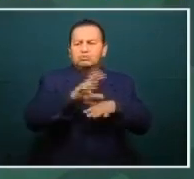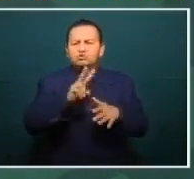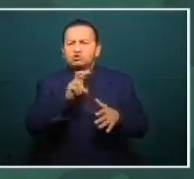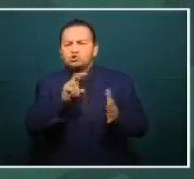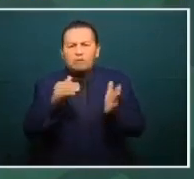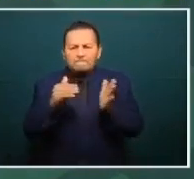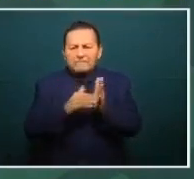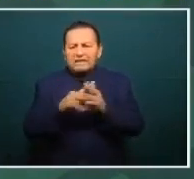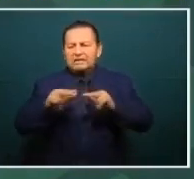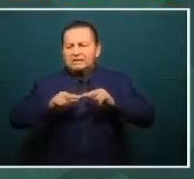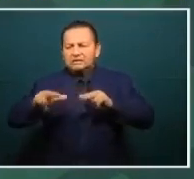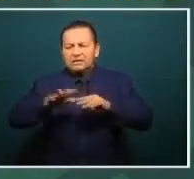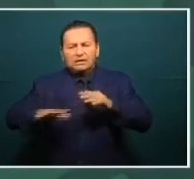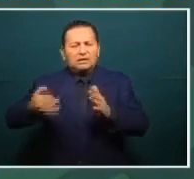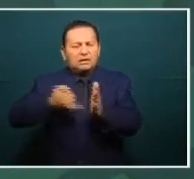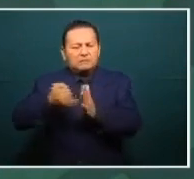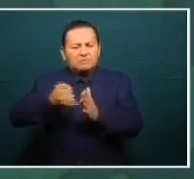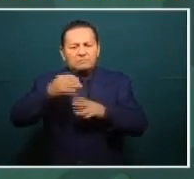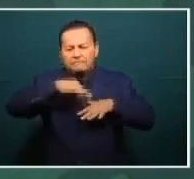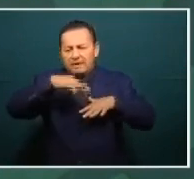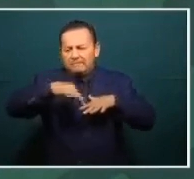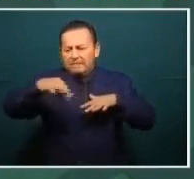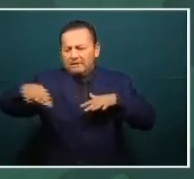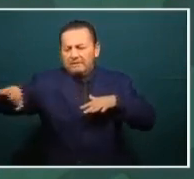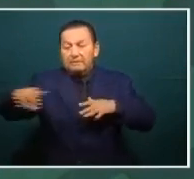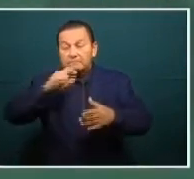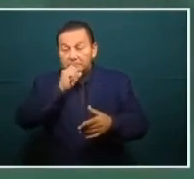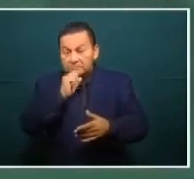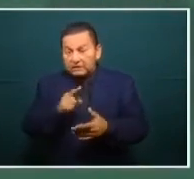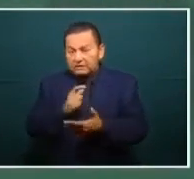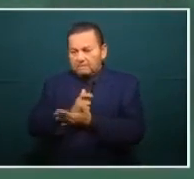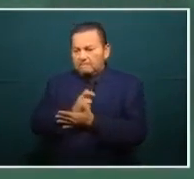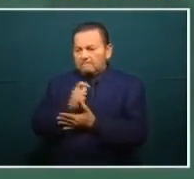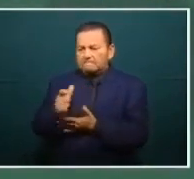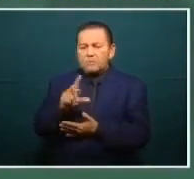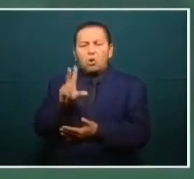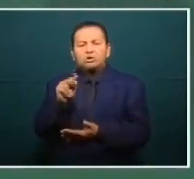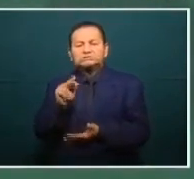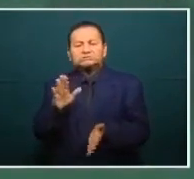we are planting 200,000 hectares.